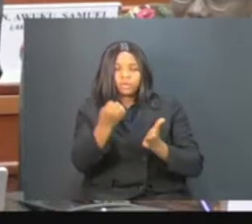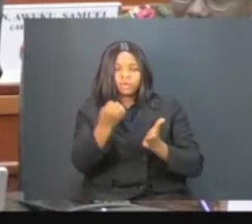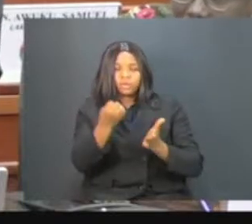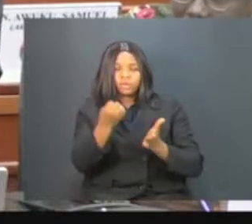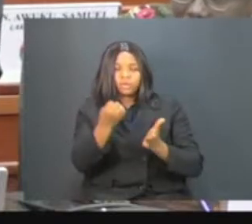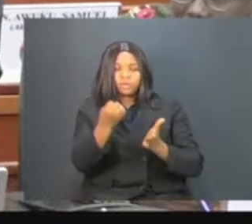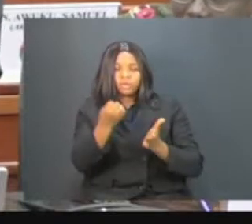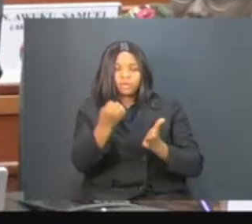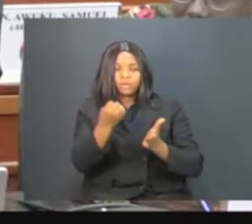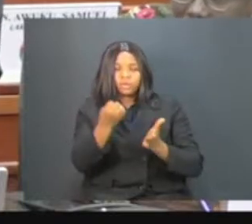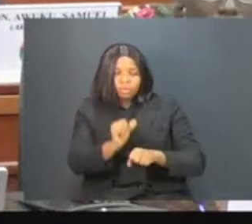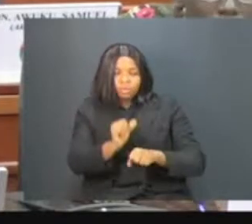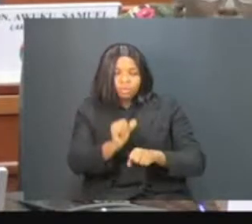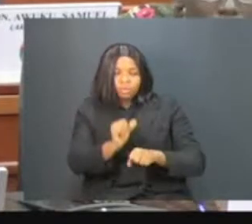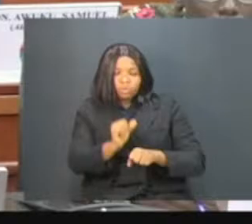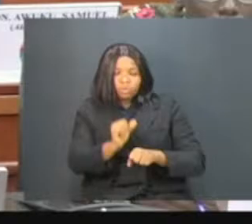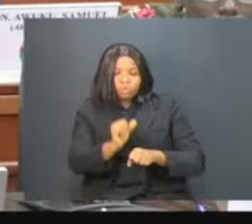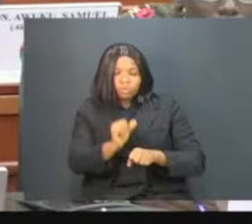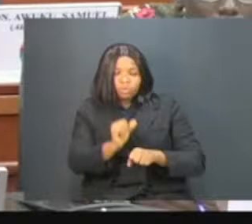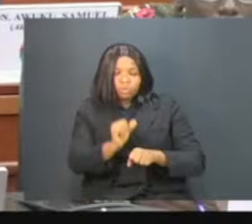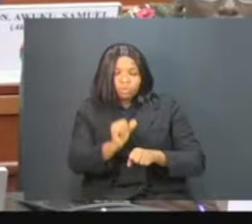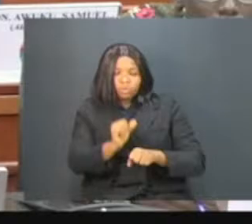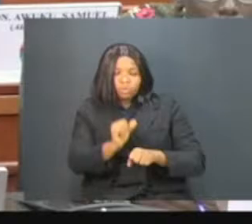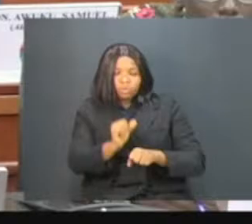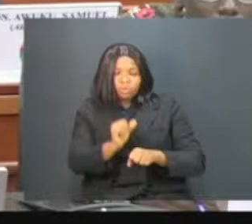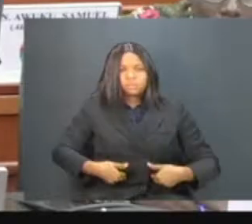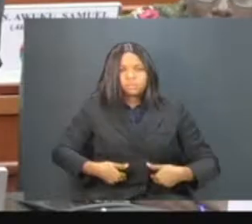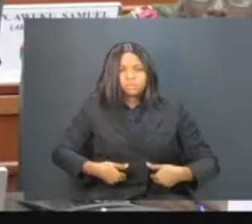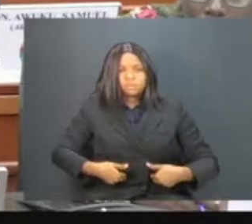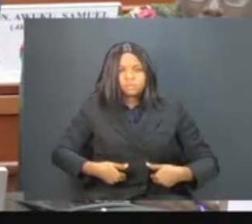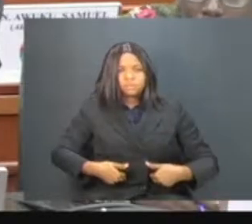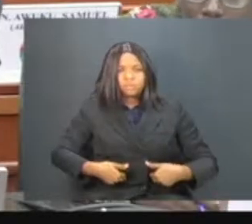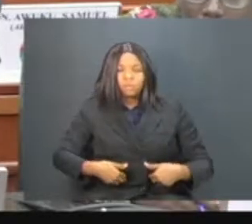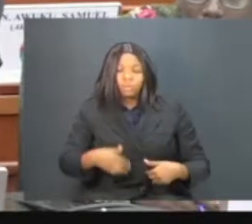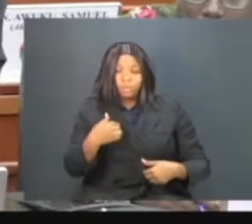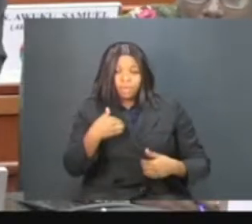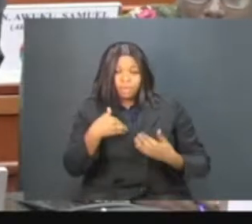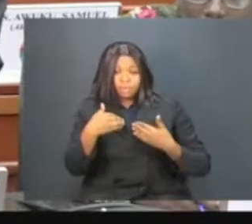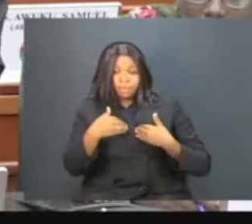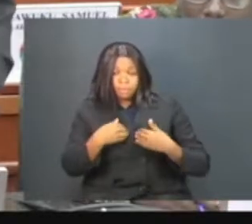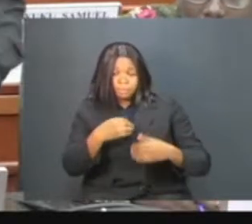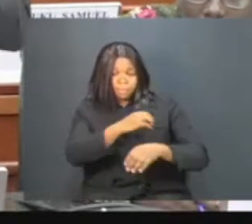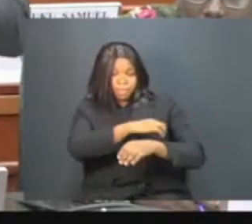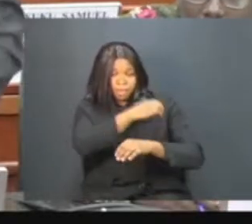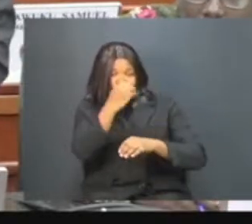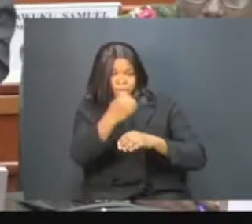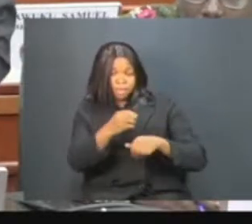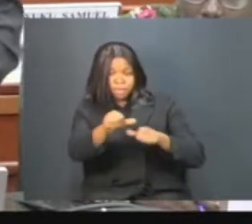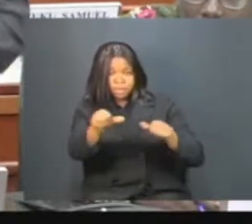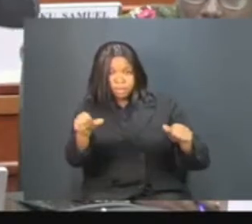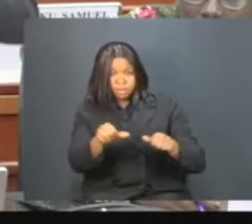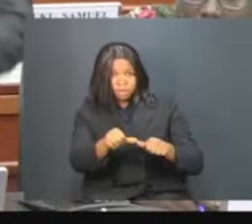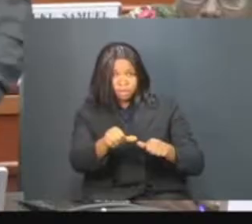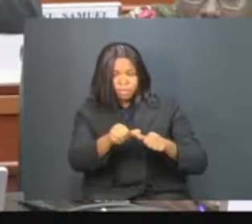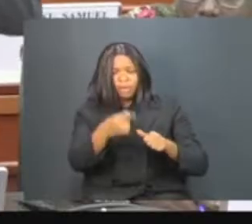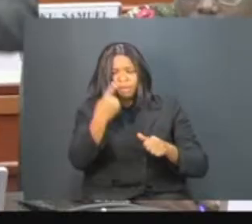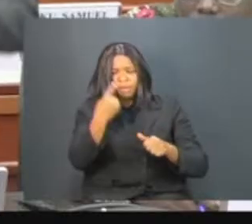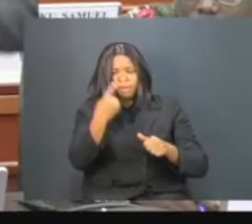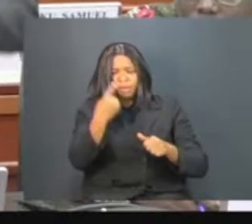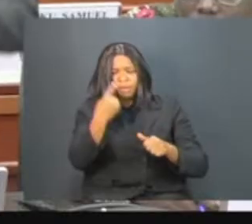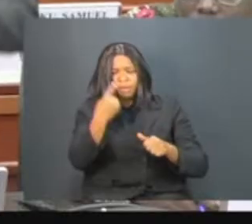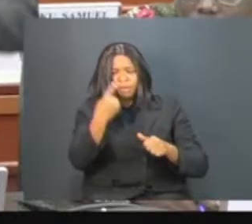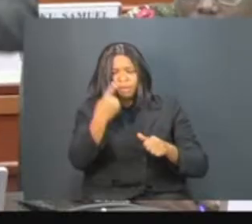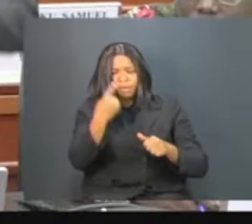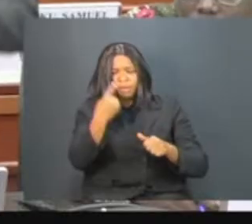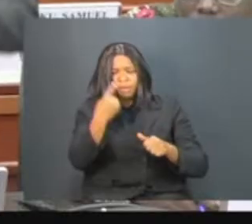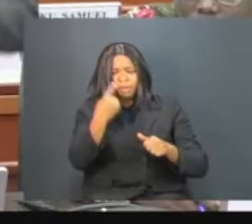Energy, whose whole mandate is to ensure reliable energy security. So, Mr. Speaker, the question again that the Ghanaian people will ask,